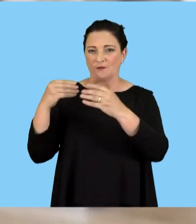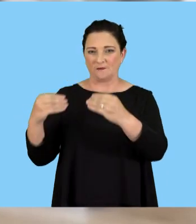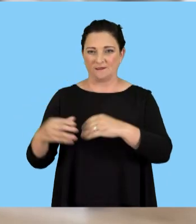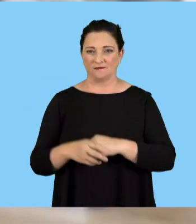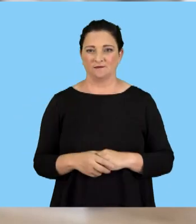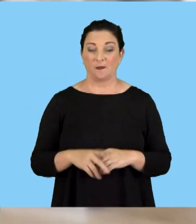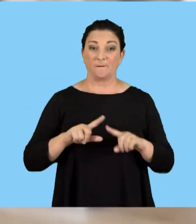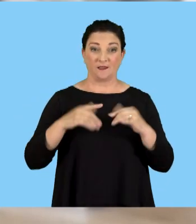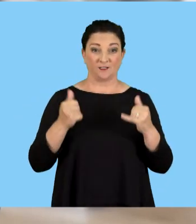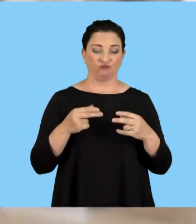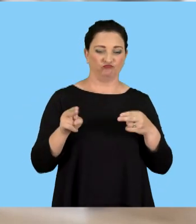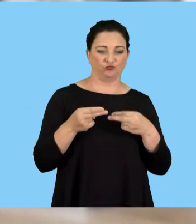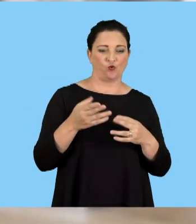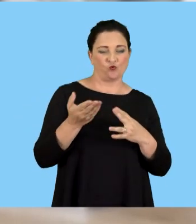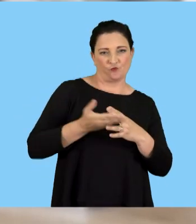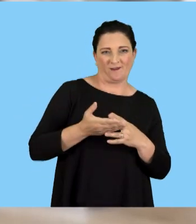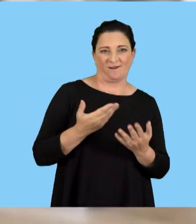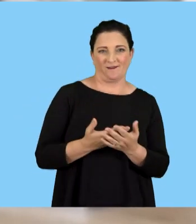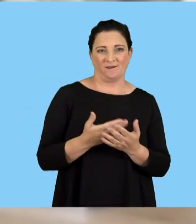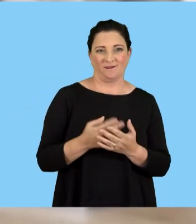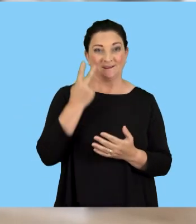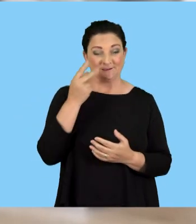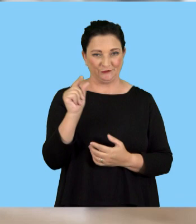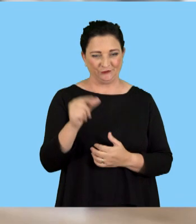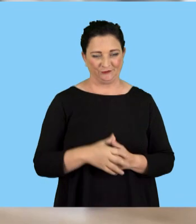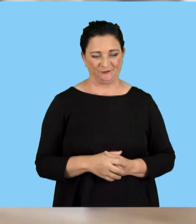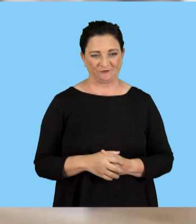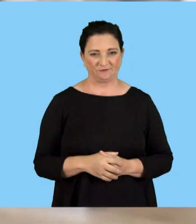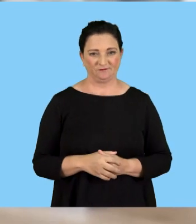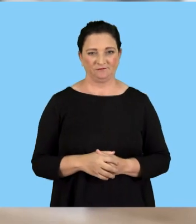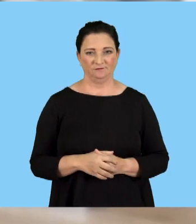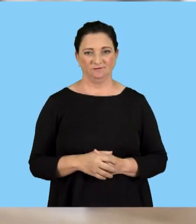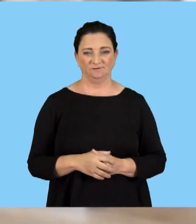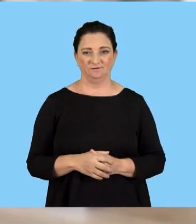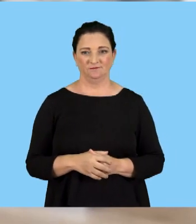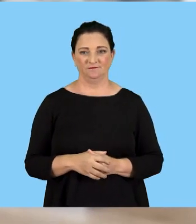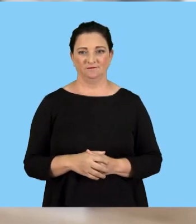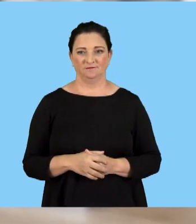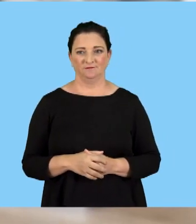So with that being said, let us take another short break, and I will see you shortly.